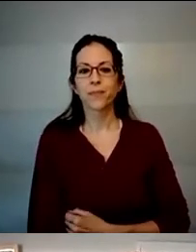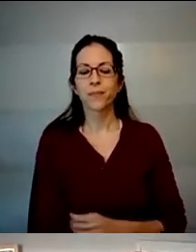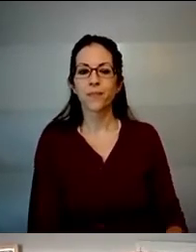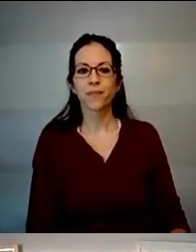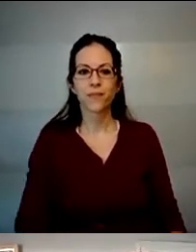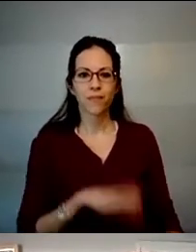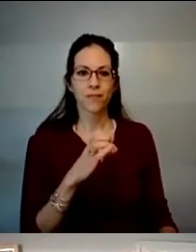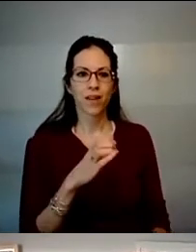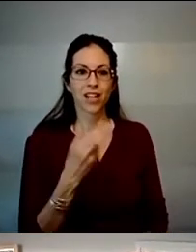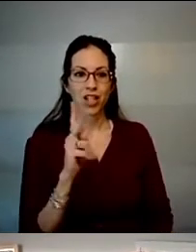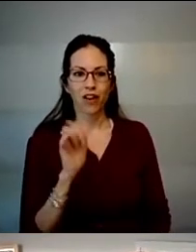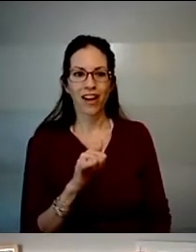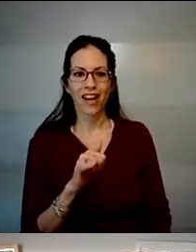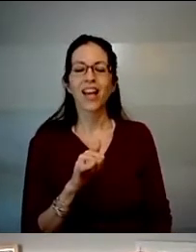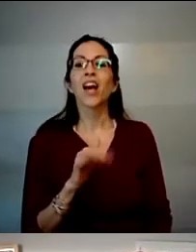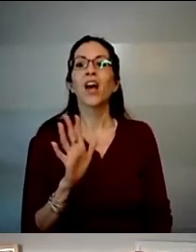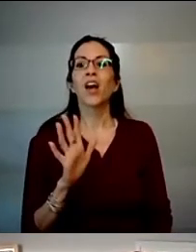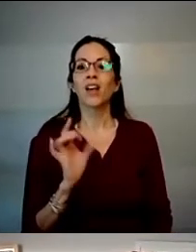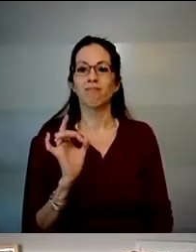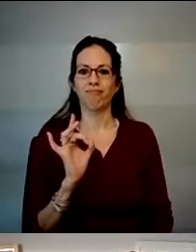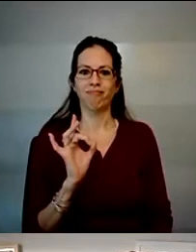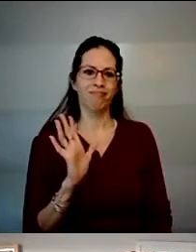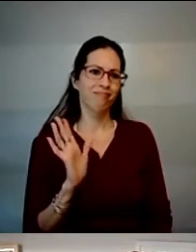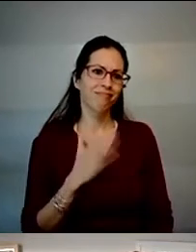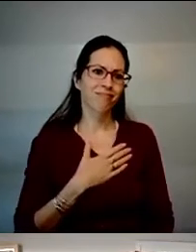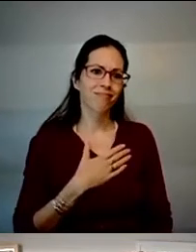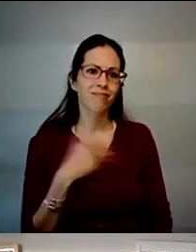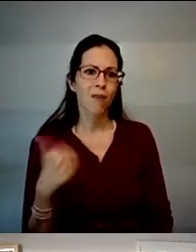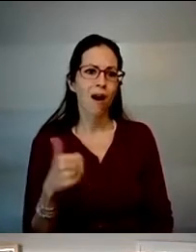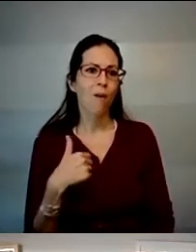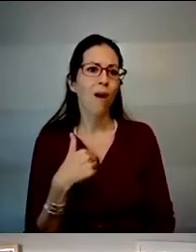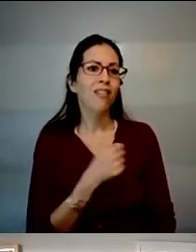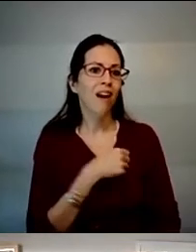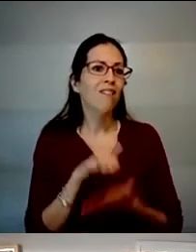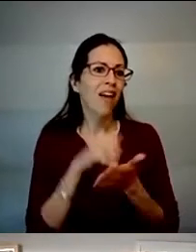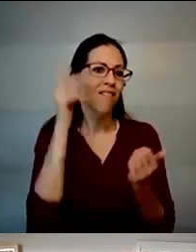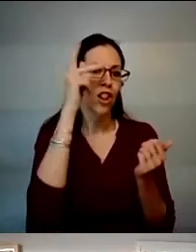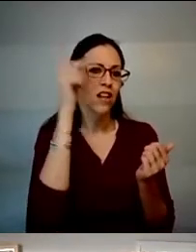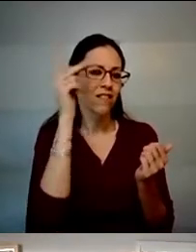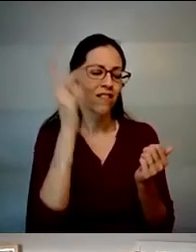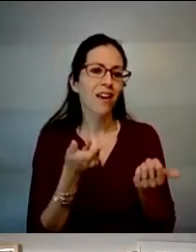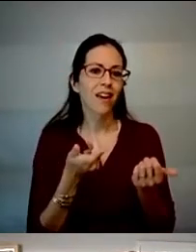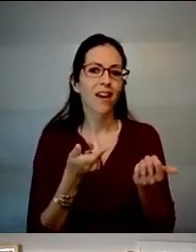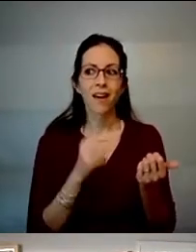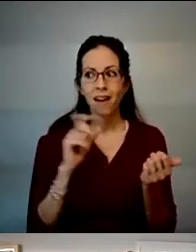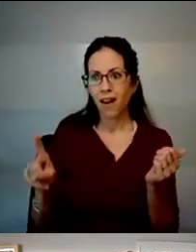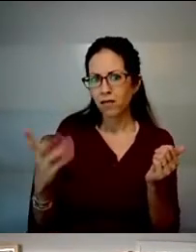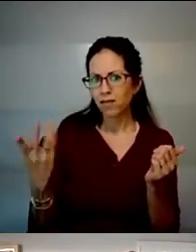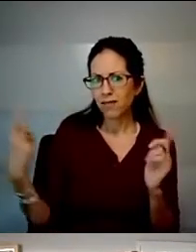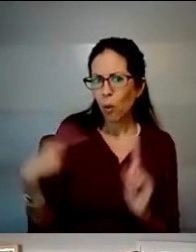Aaron, I feel like, well, first of all, I love that philosophy too, or the approach to asking, you know, what are the goals? I'm thinking of it as a